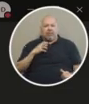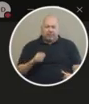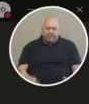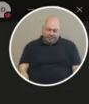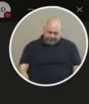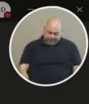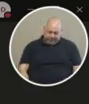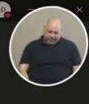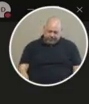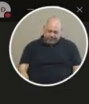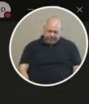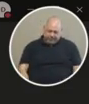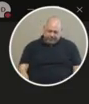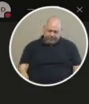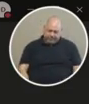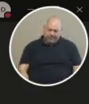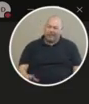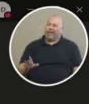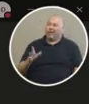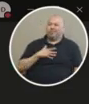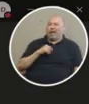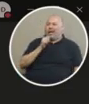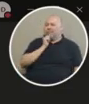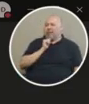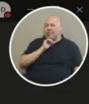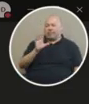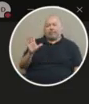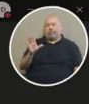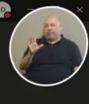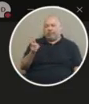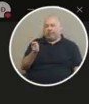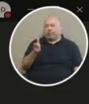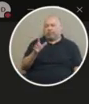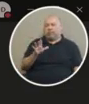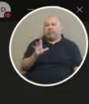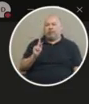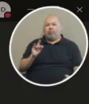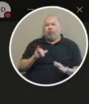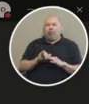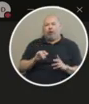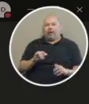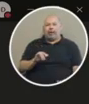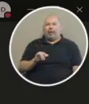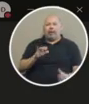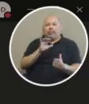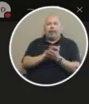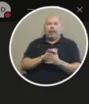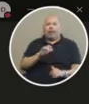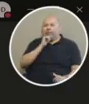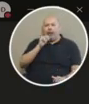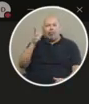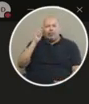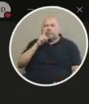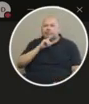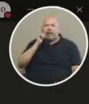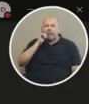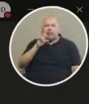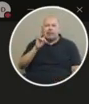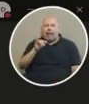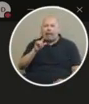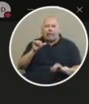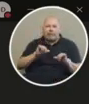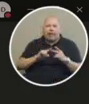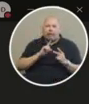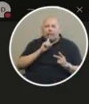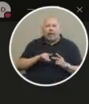Yeah. No, I have little patience for people who are acting off of belief and aren't listening to the data and the science